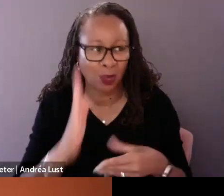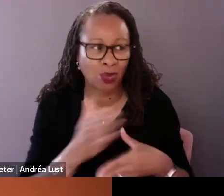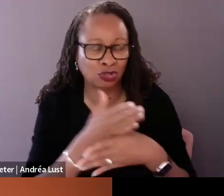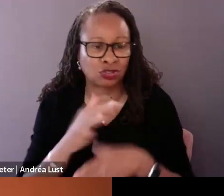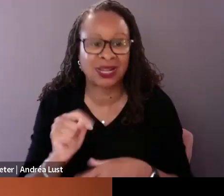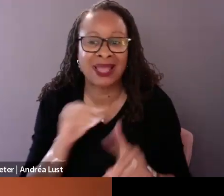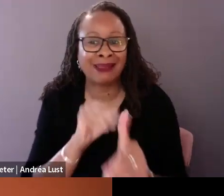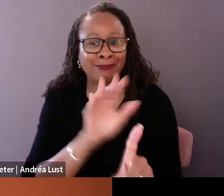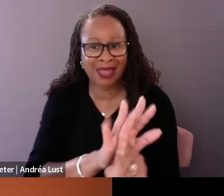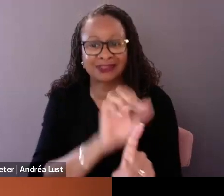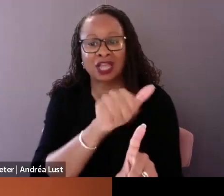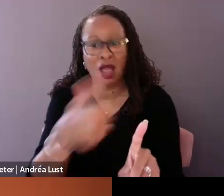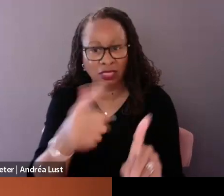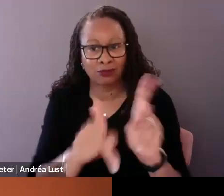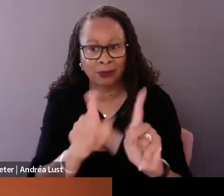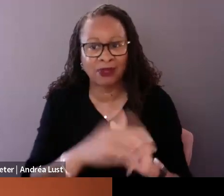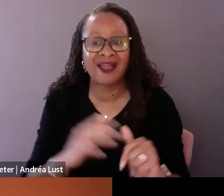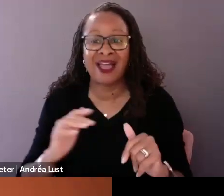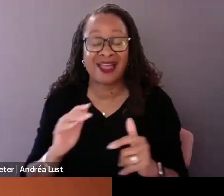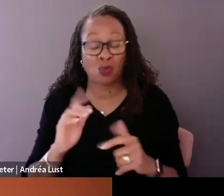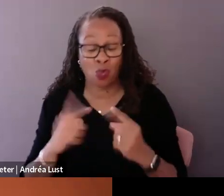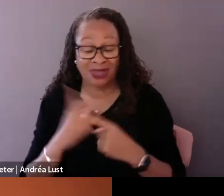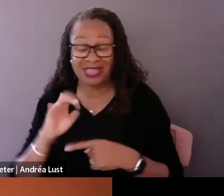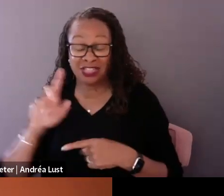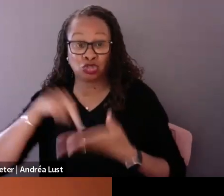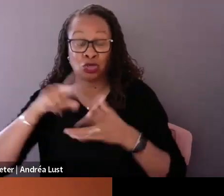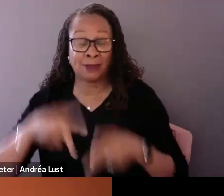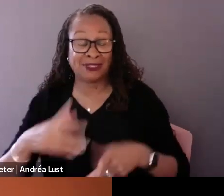impacted the others, and they were able to sort of find